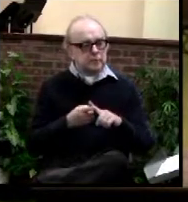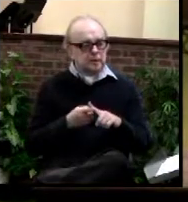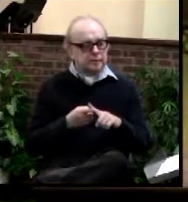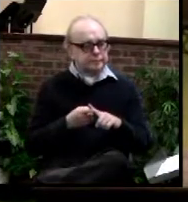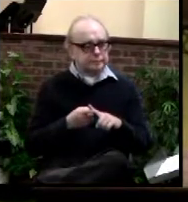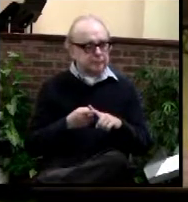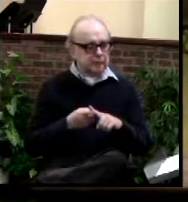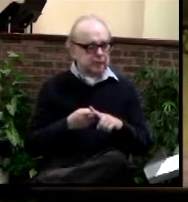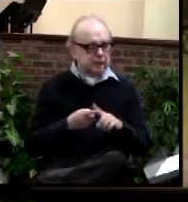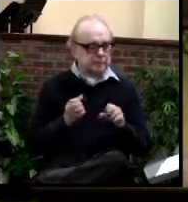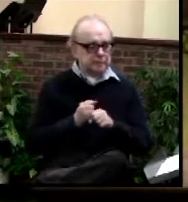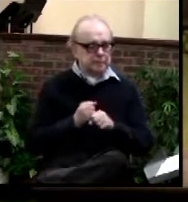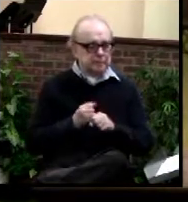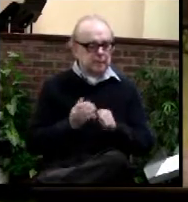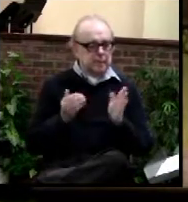and getting back into church